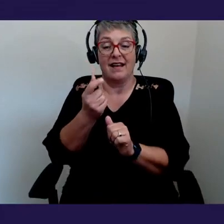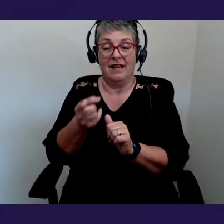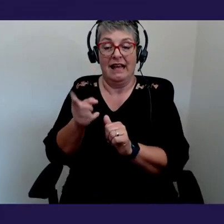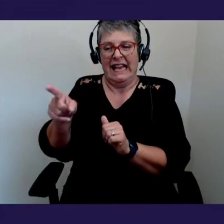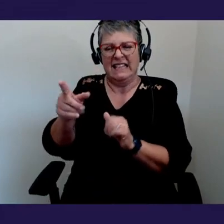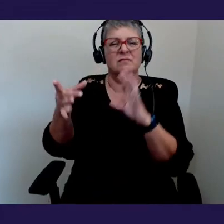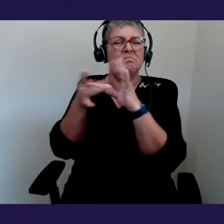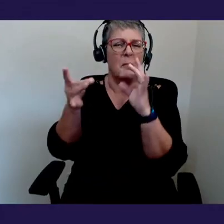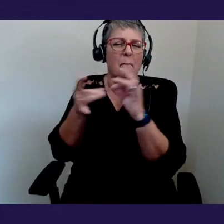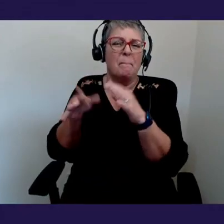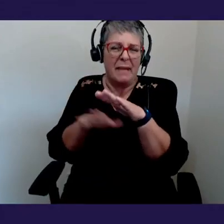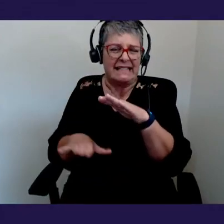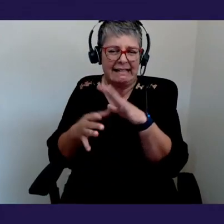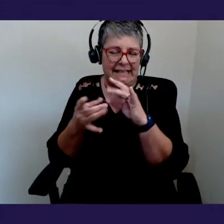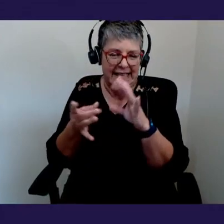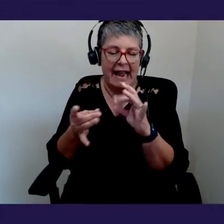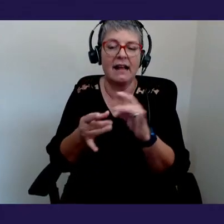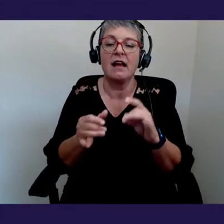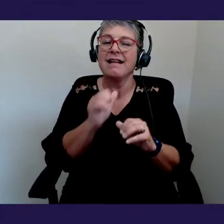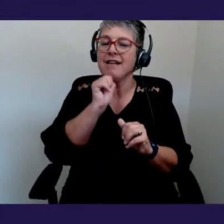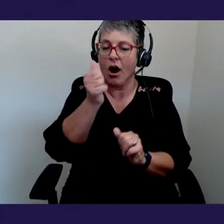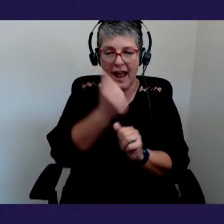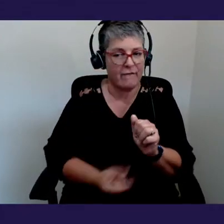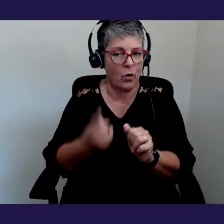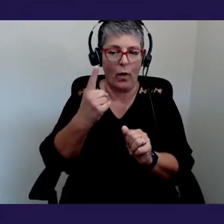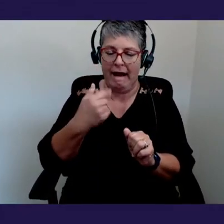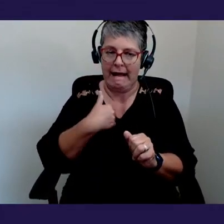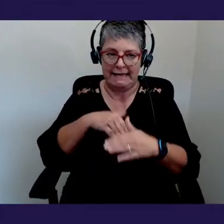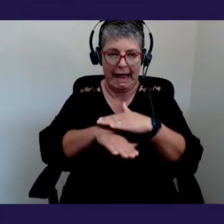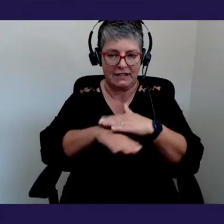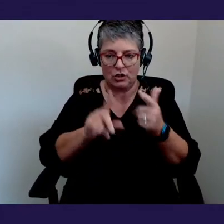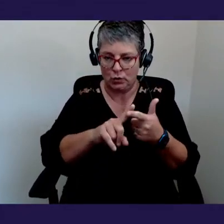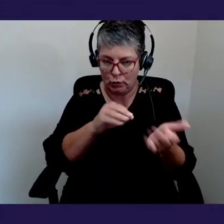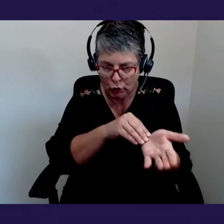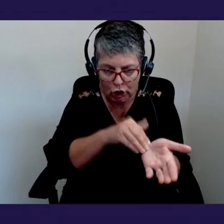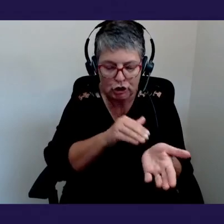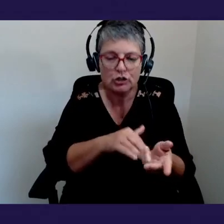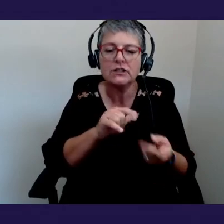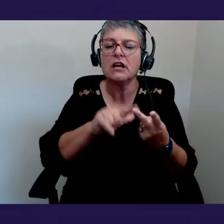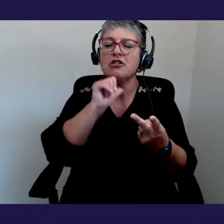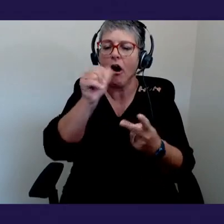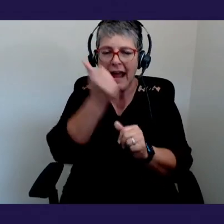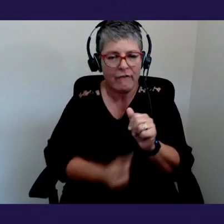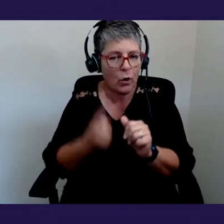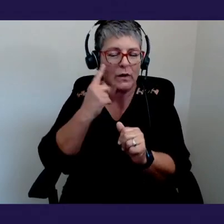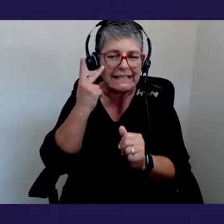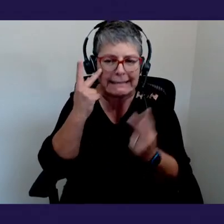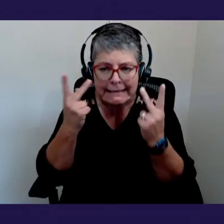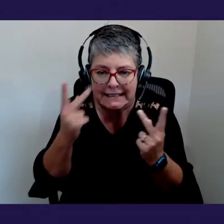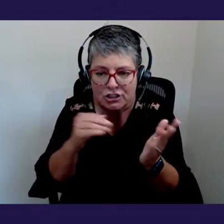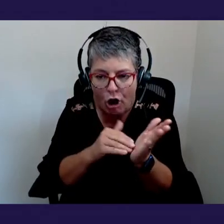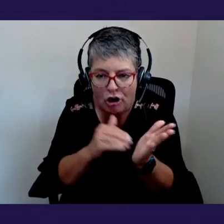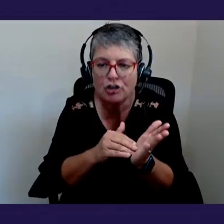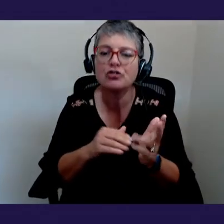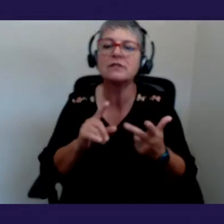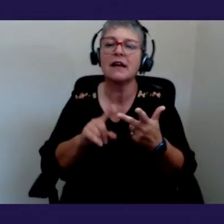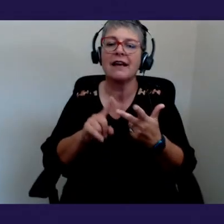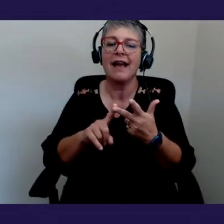letters after their name. So it's a fine point, but more work needs to be done there.